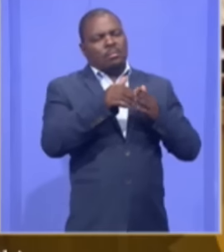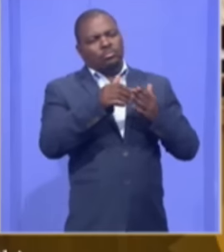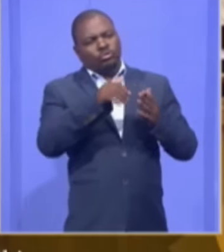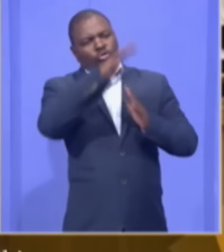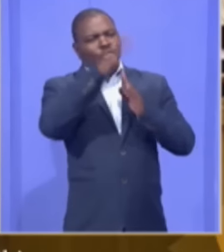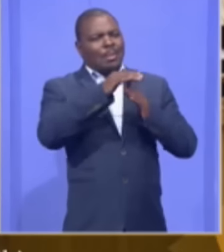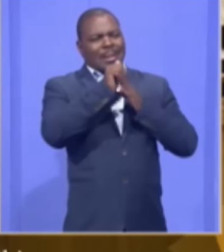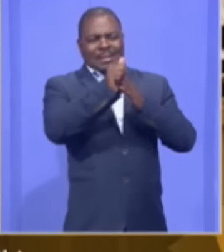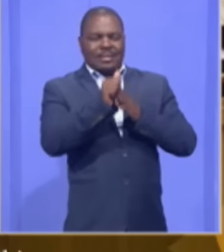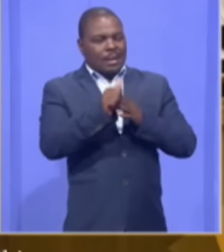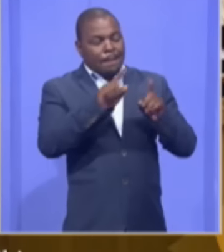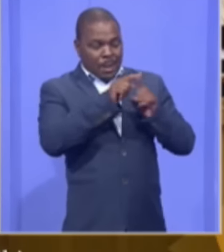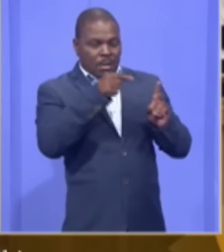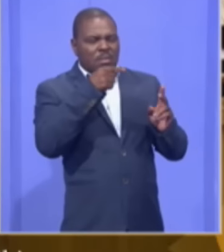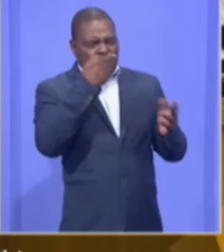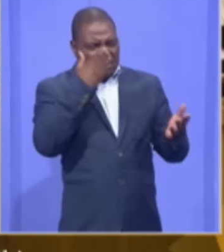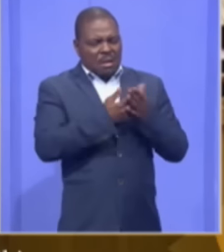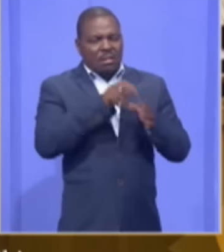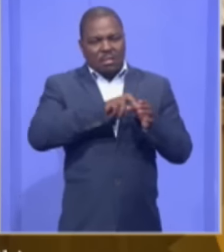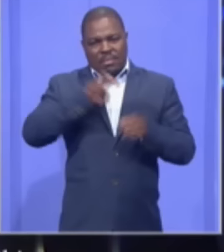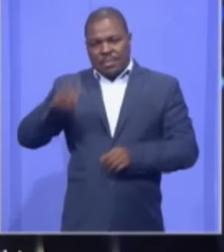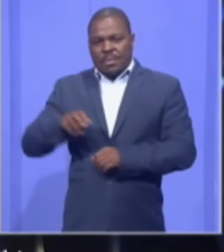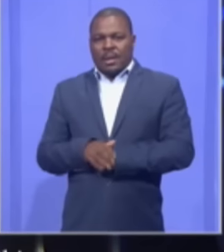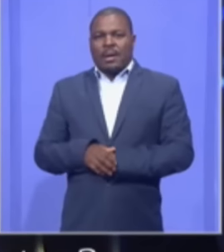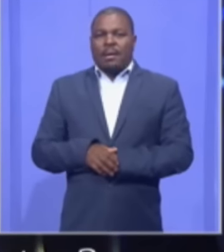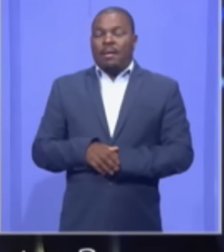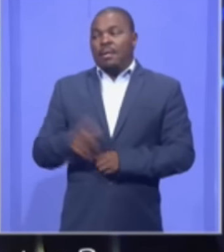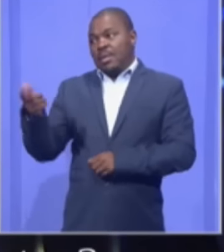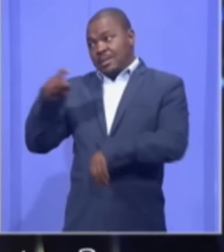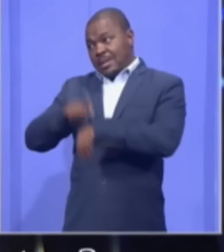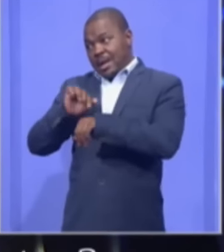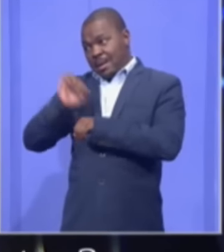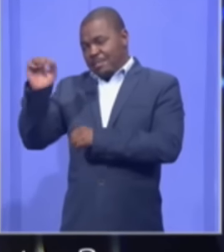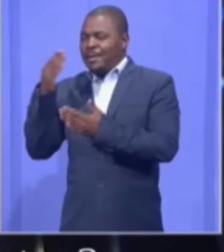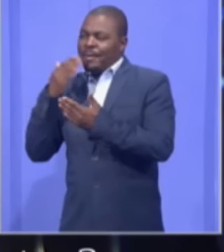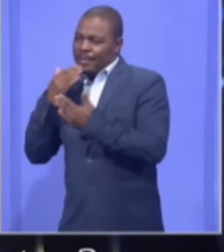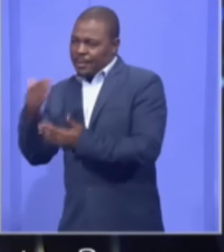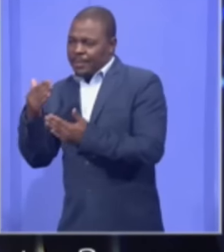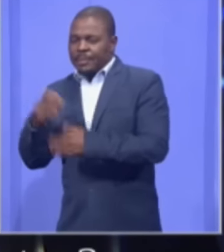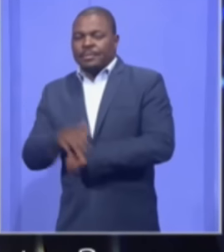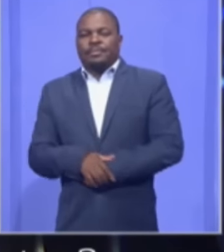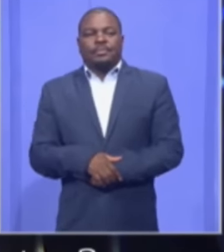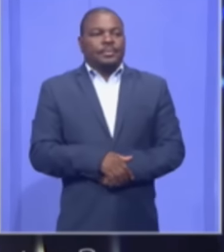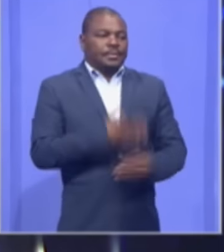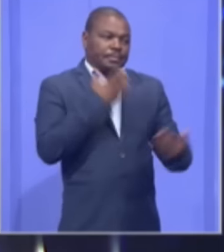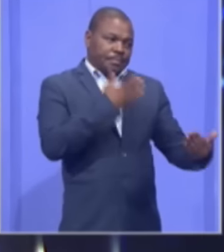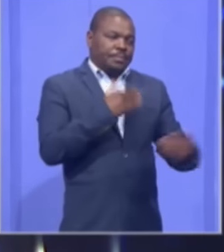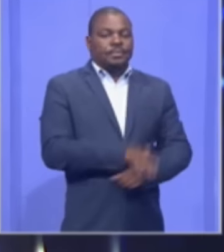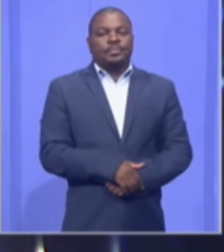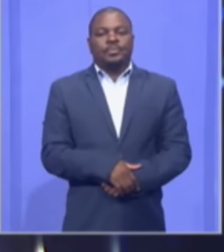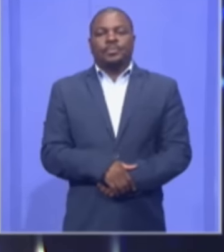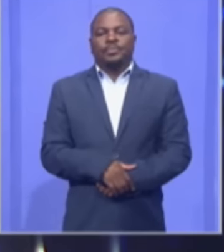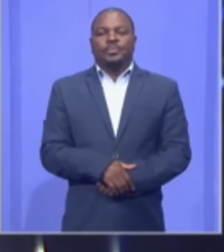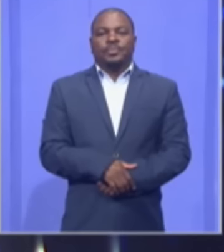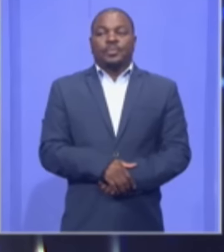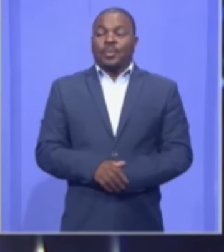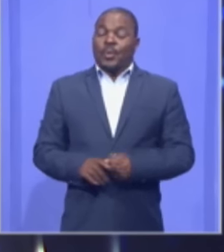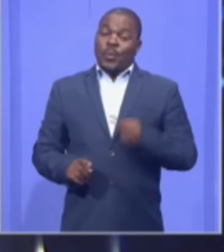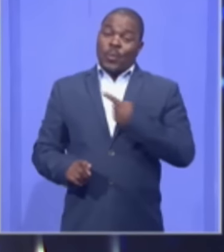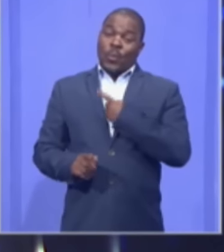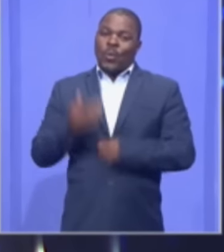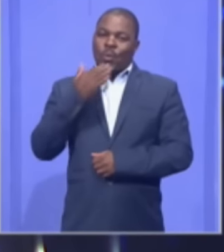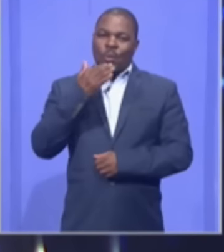Ndlozi ya kgonagala. Ntate Shupola, re a leboha haholo ka nako ya hao. Ke leboha. Re a leboha eo